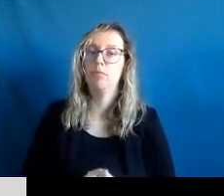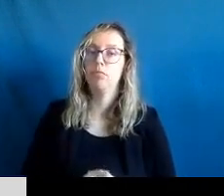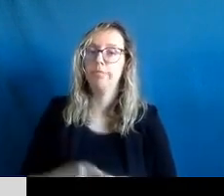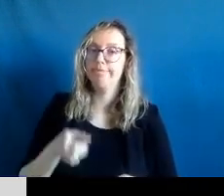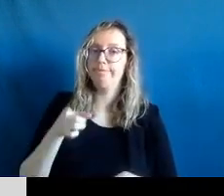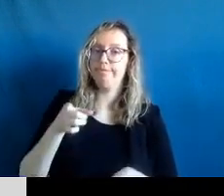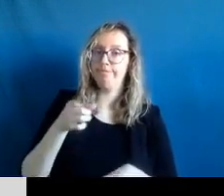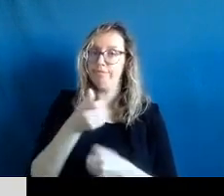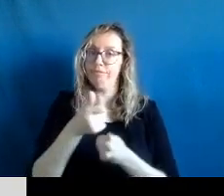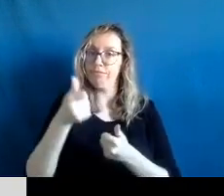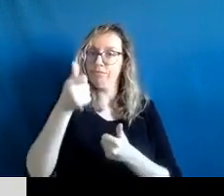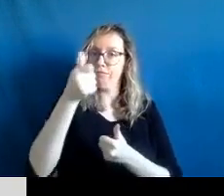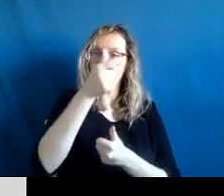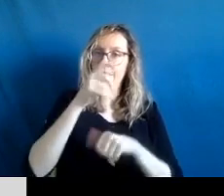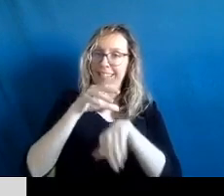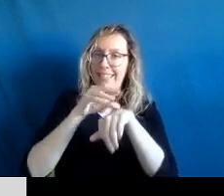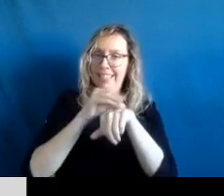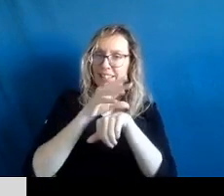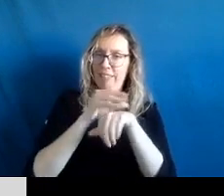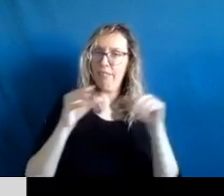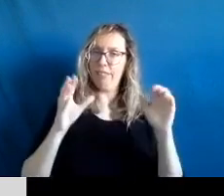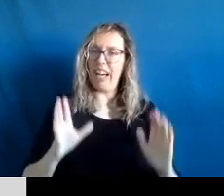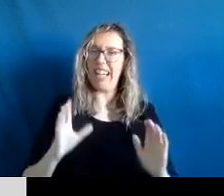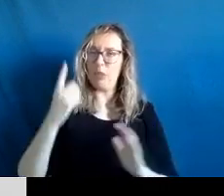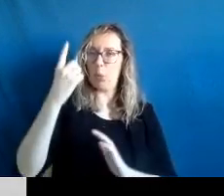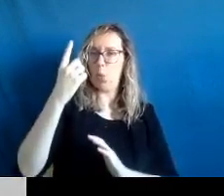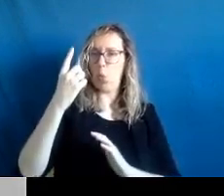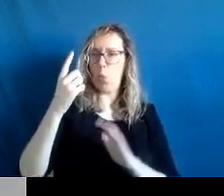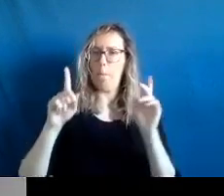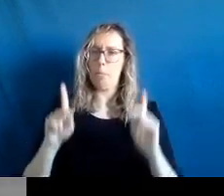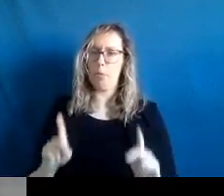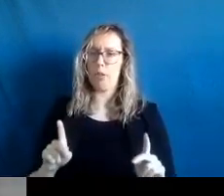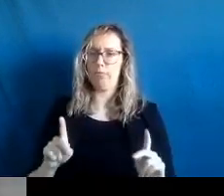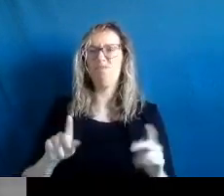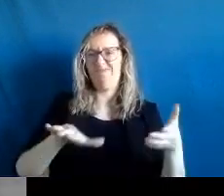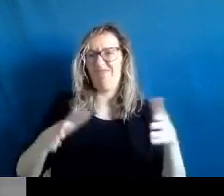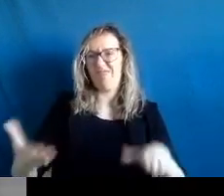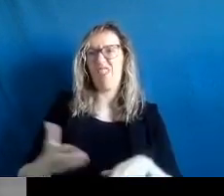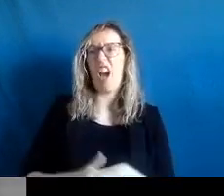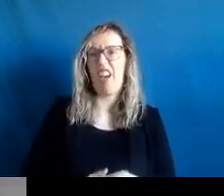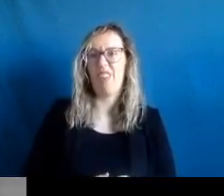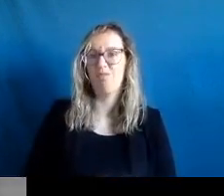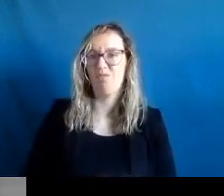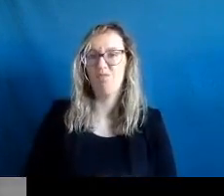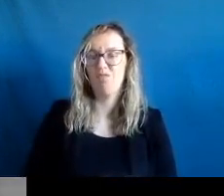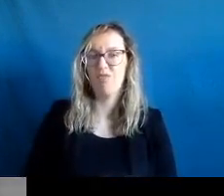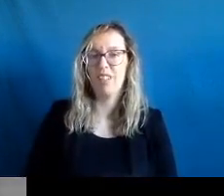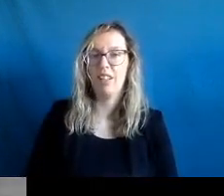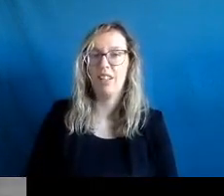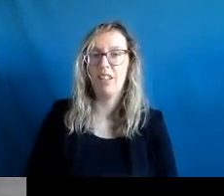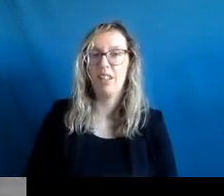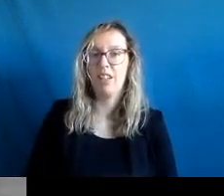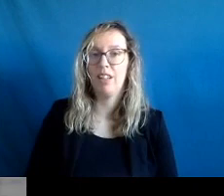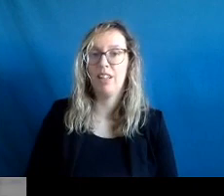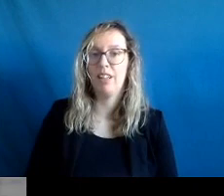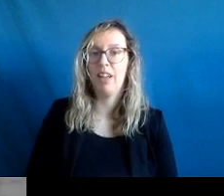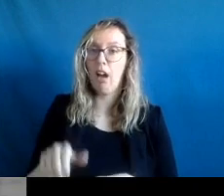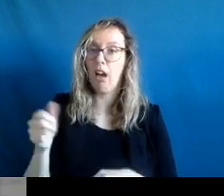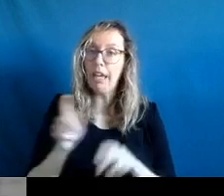Jewish leaders that it was better for one person to die for the people. Simon Peter and another disciple followed